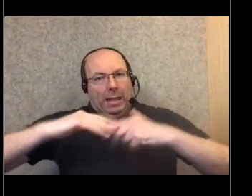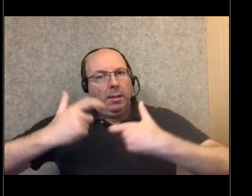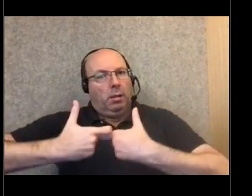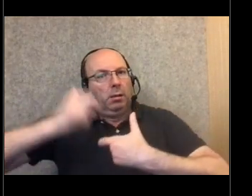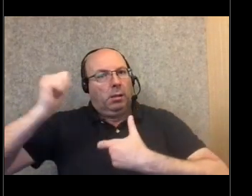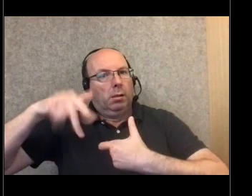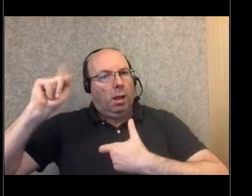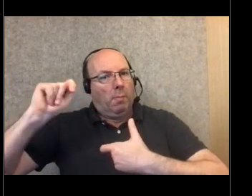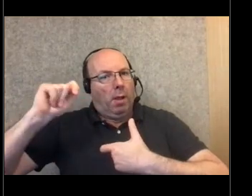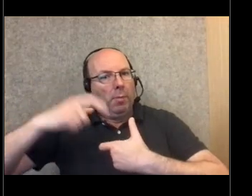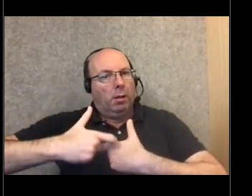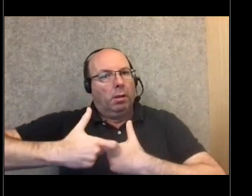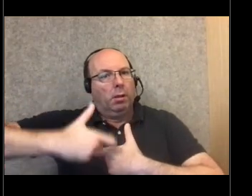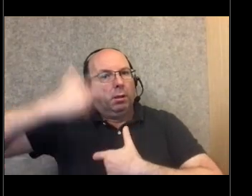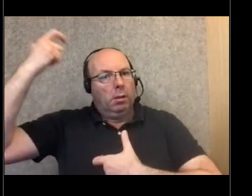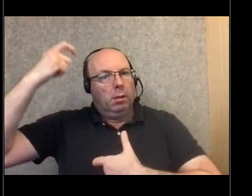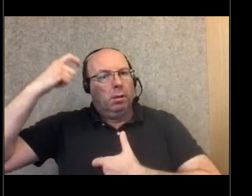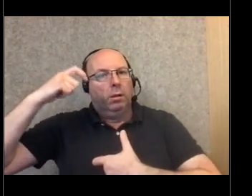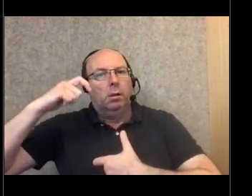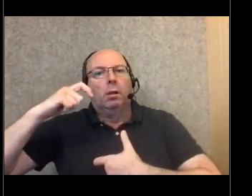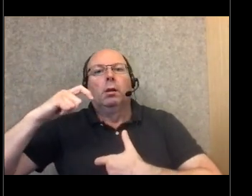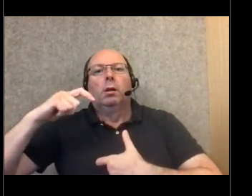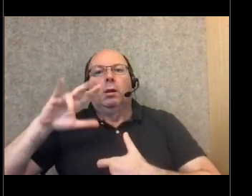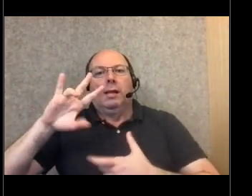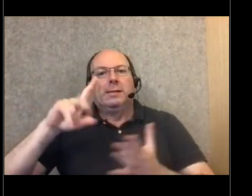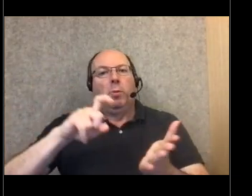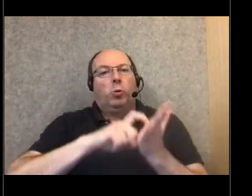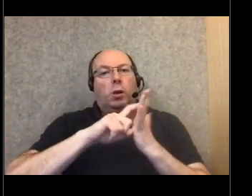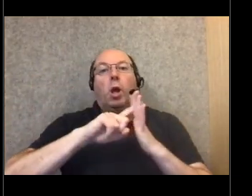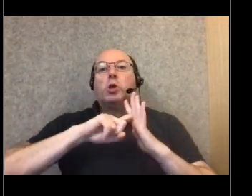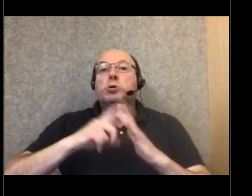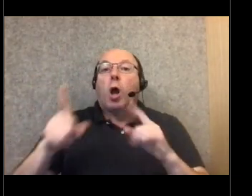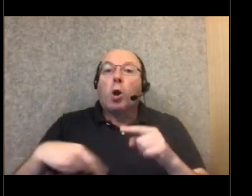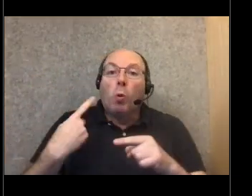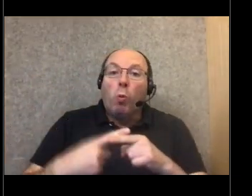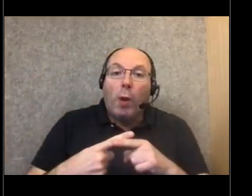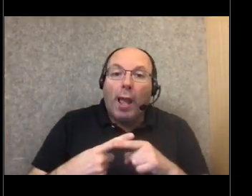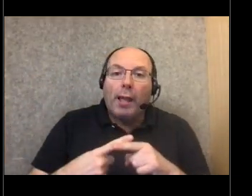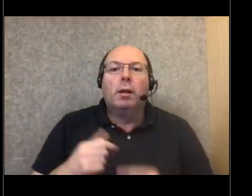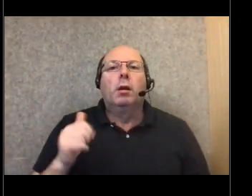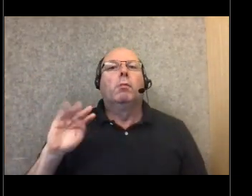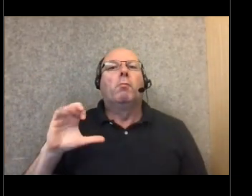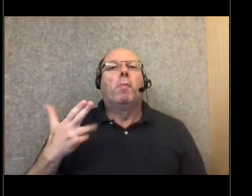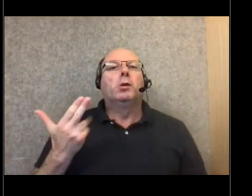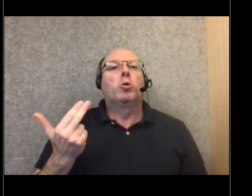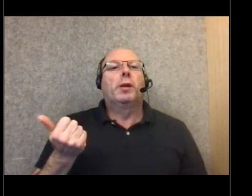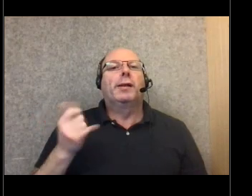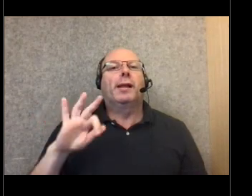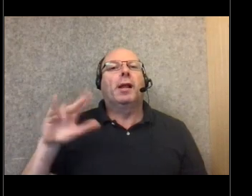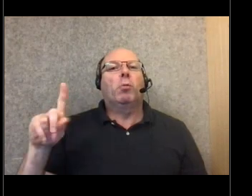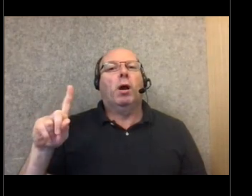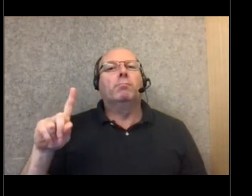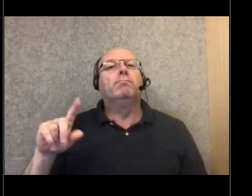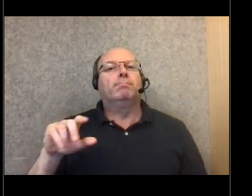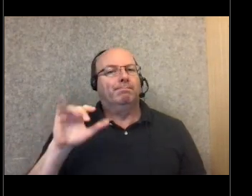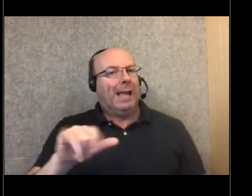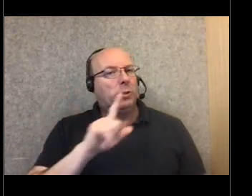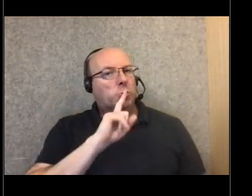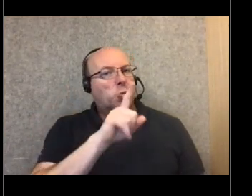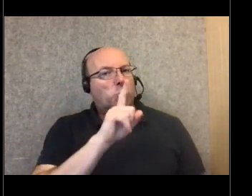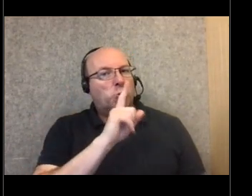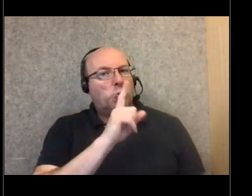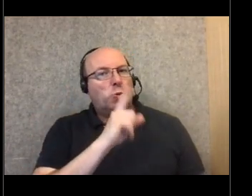first time after March 13th, 1991, and that answer is true.